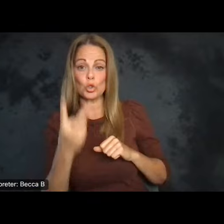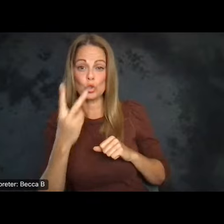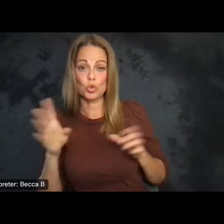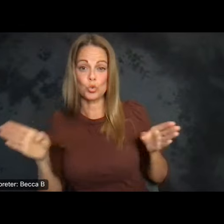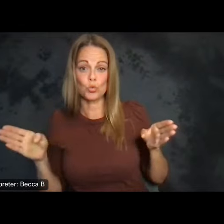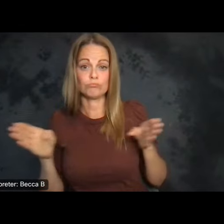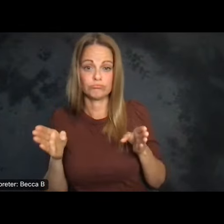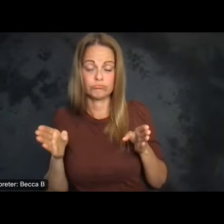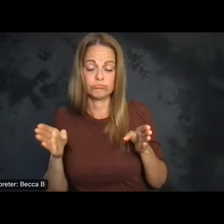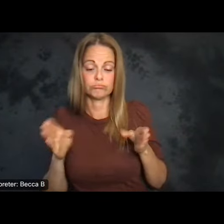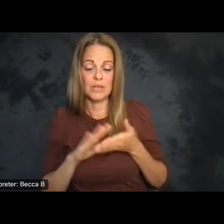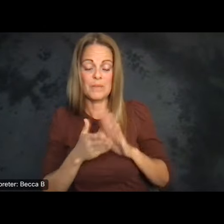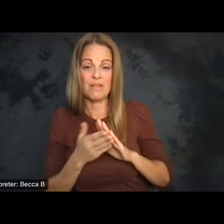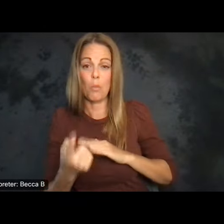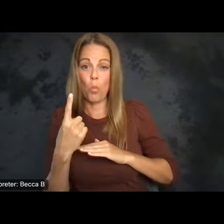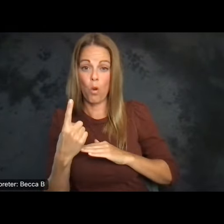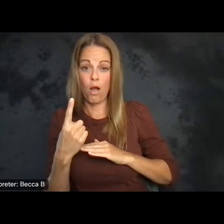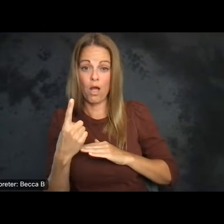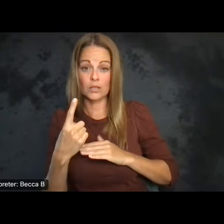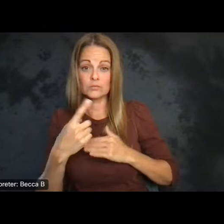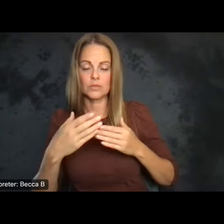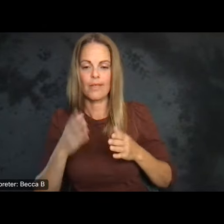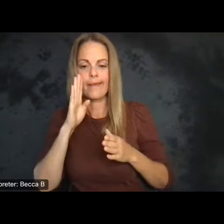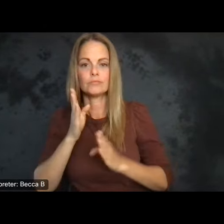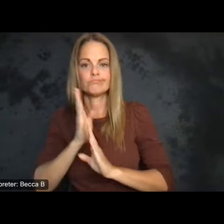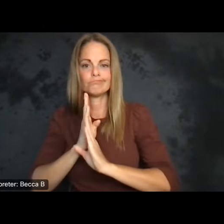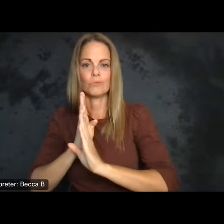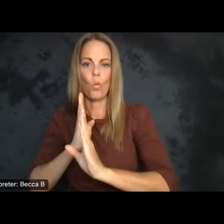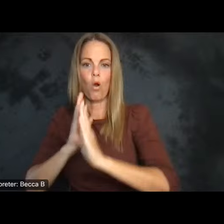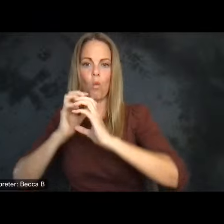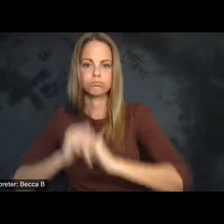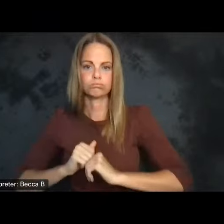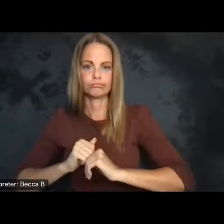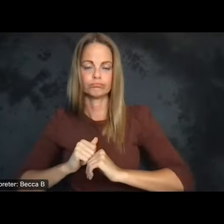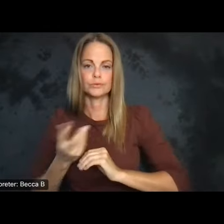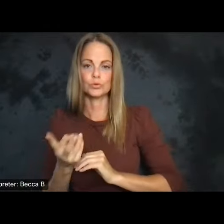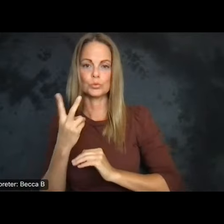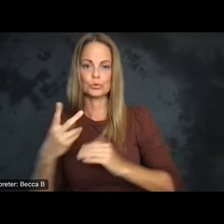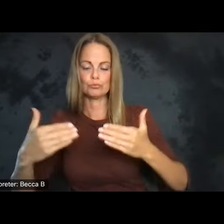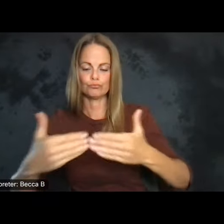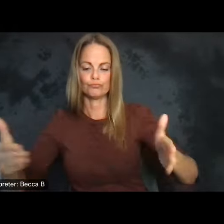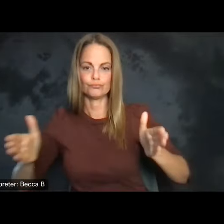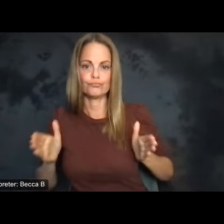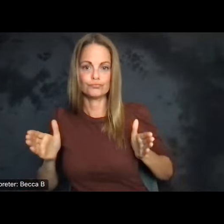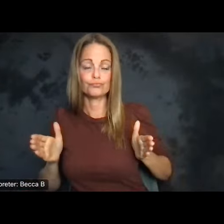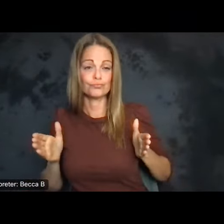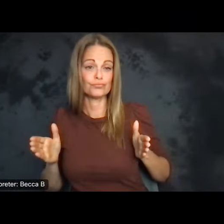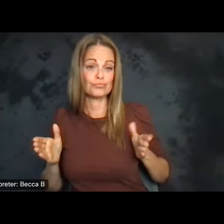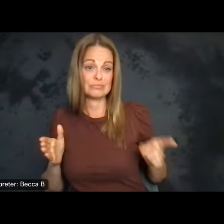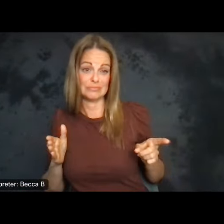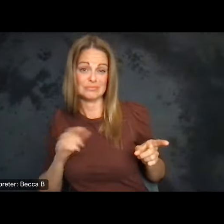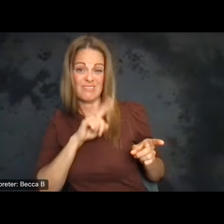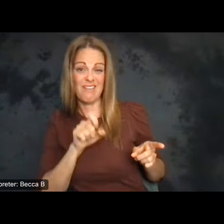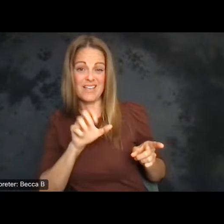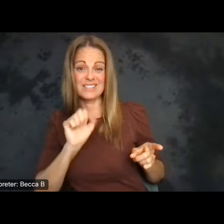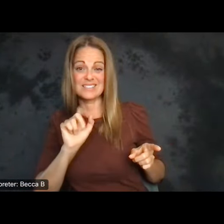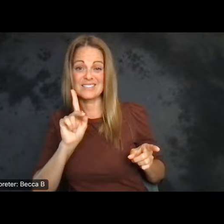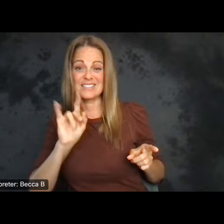1 type thing, and like opening a wall between them? I might defer to Mrs. Skidmore on that one. Sure.